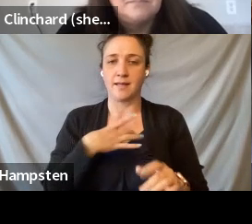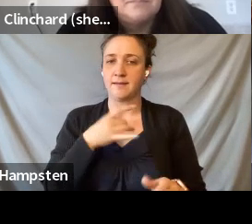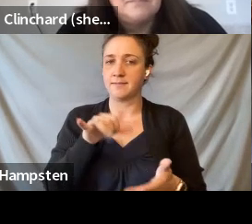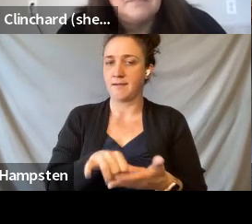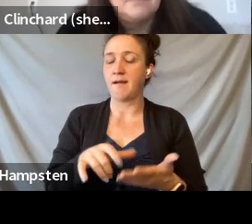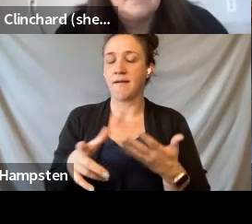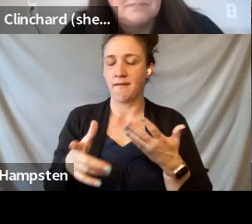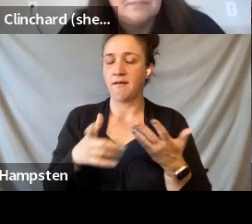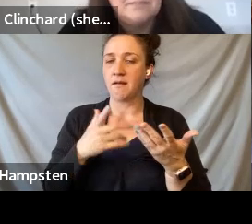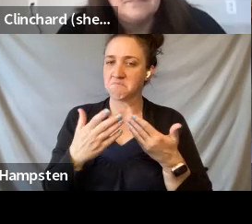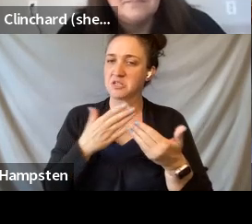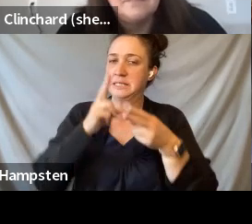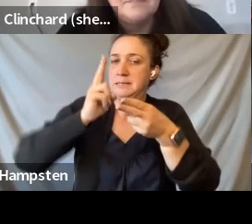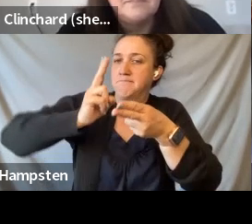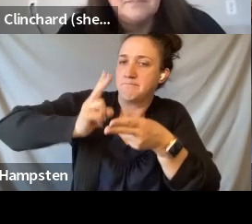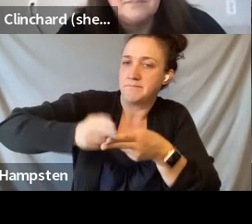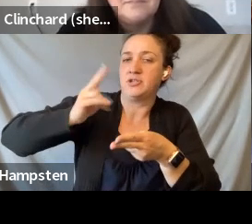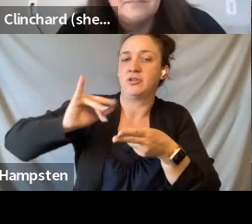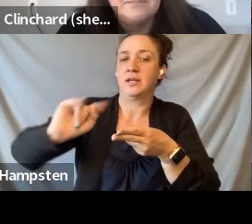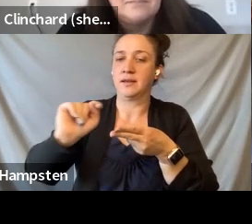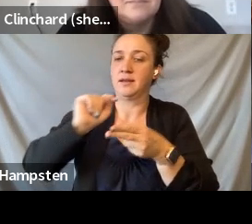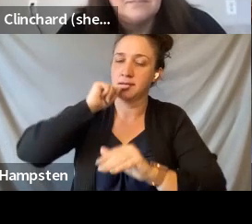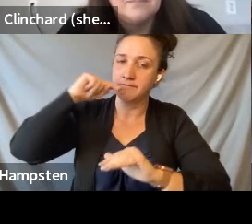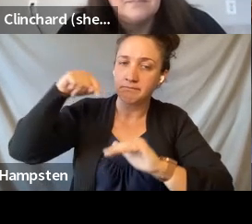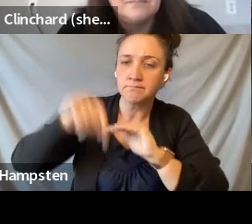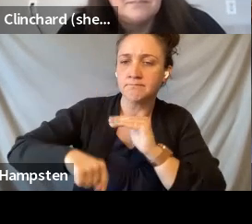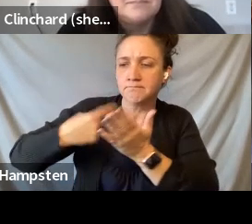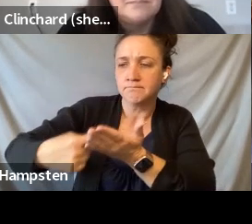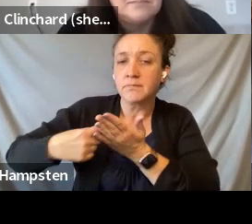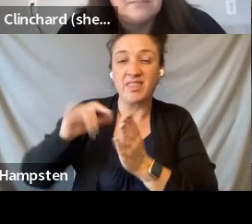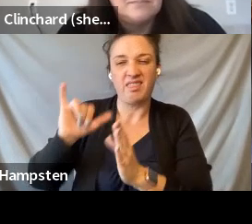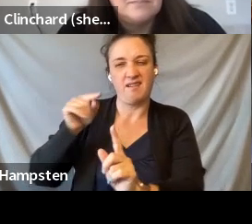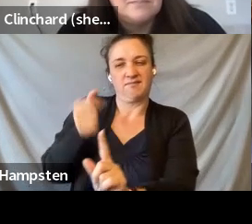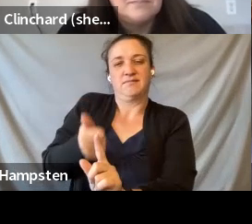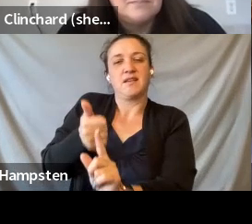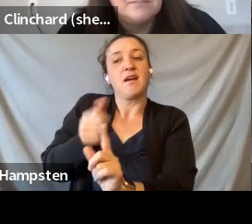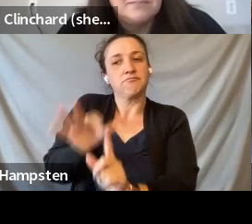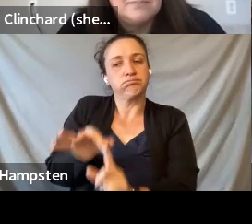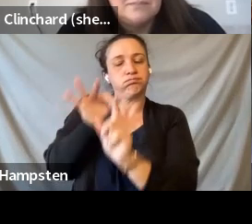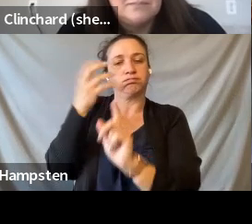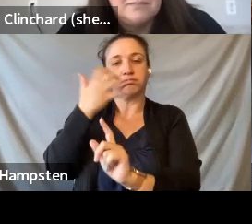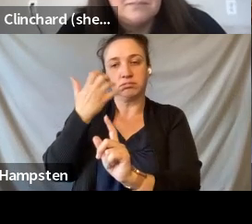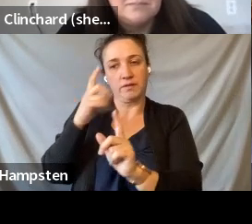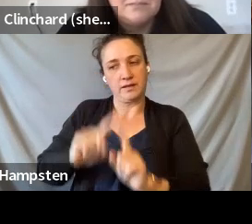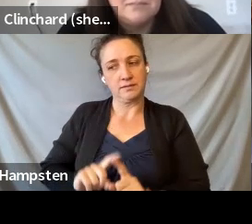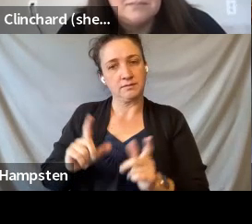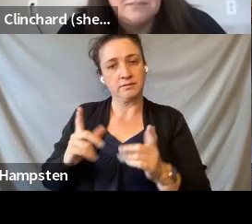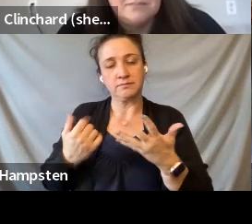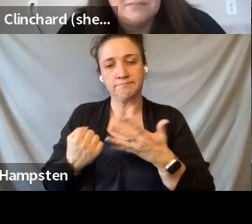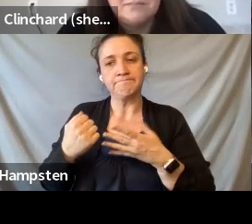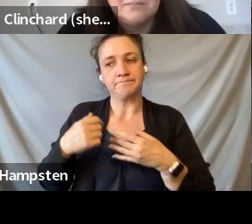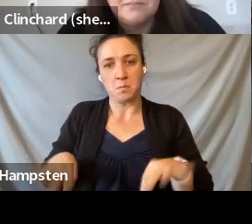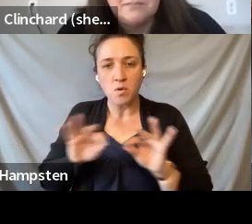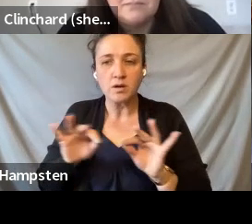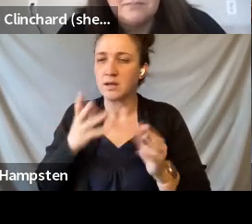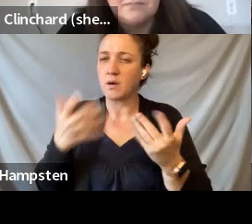have, that alone is a difference, right? That alone is a significant difference. And I don't want to minimize all the amazing